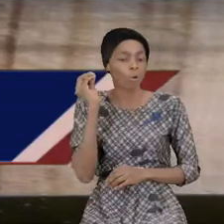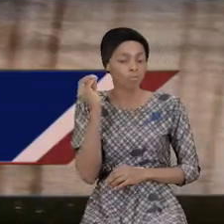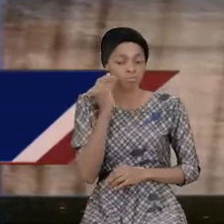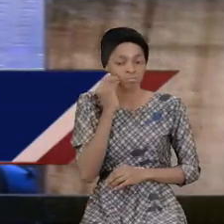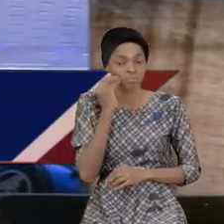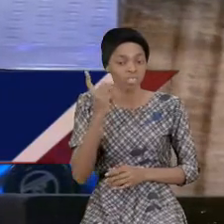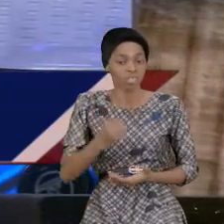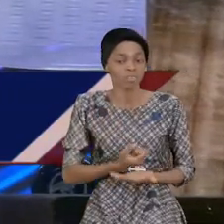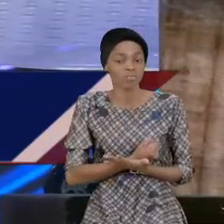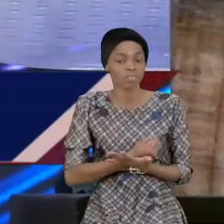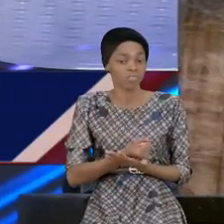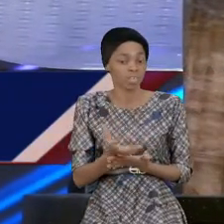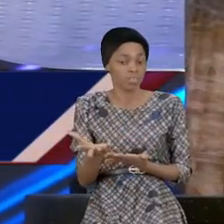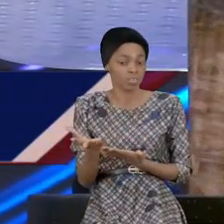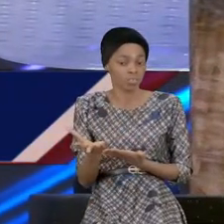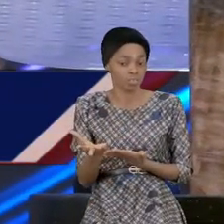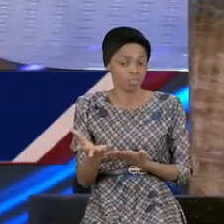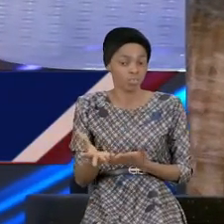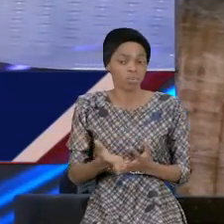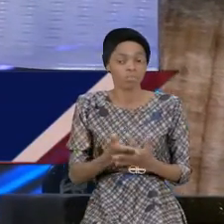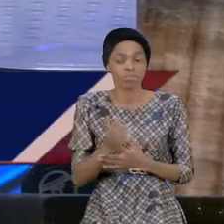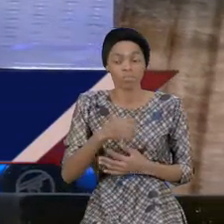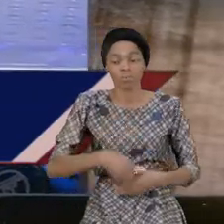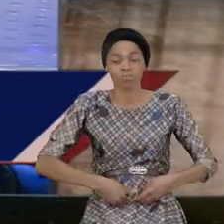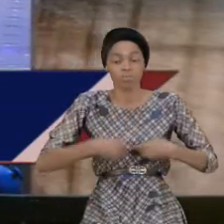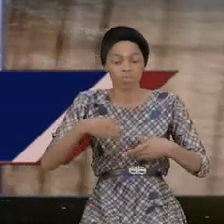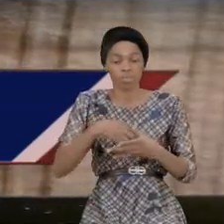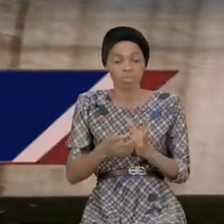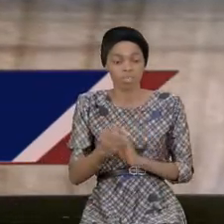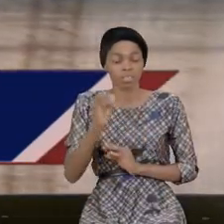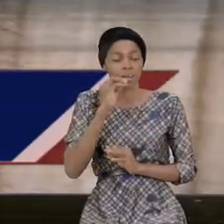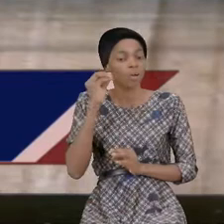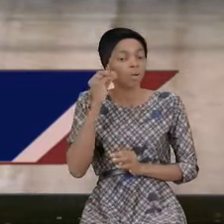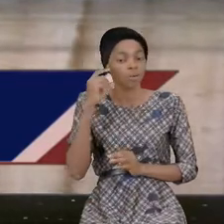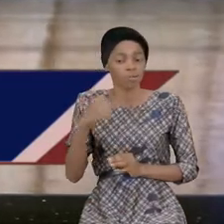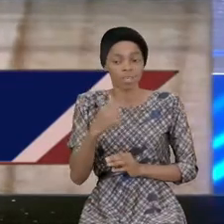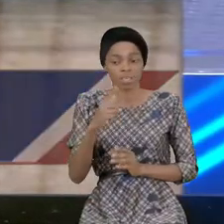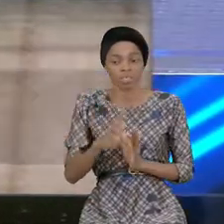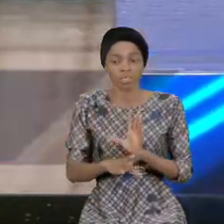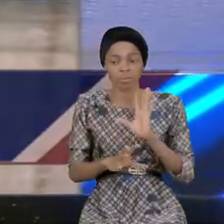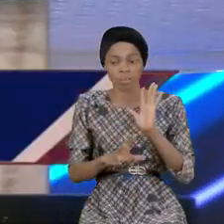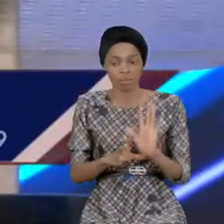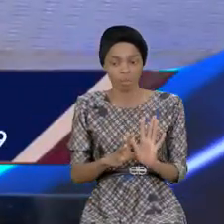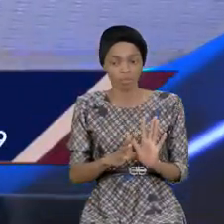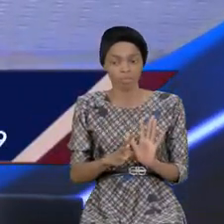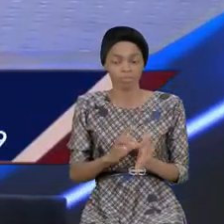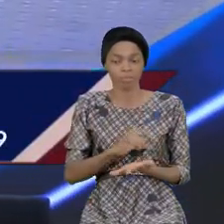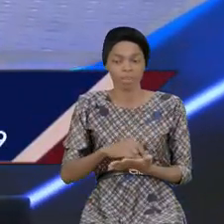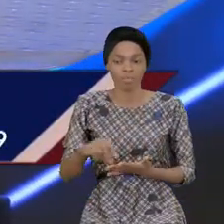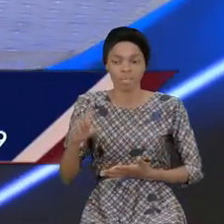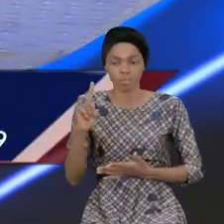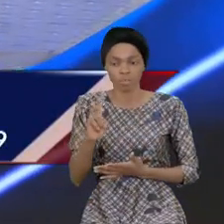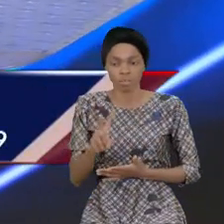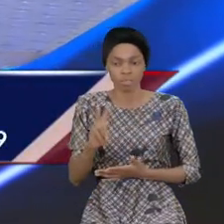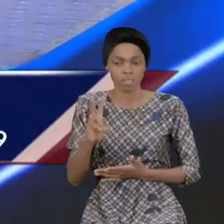through provocation in the home. We're looking at Galatians chapter 5, verse